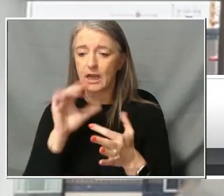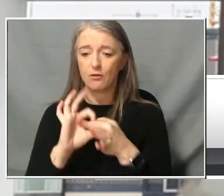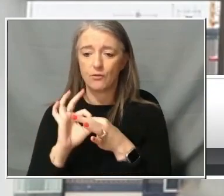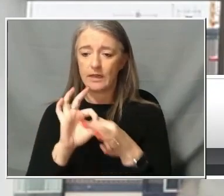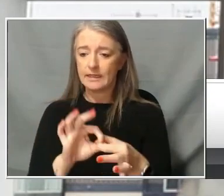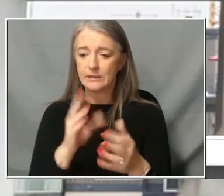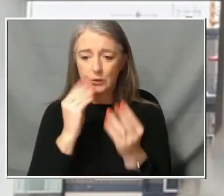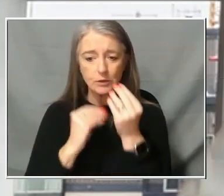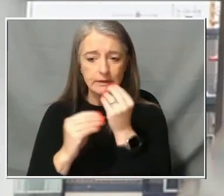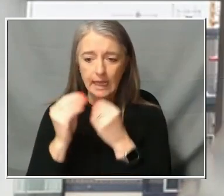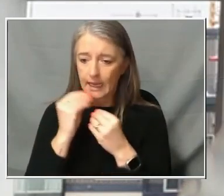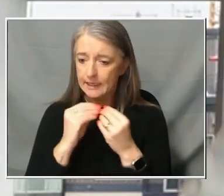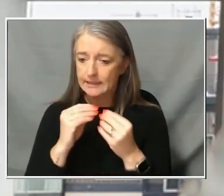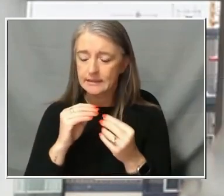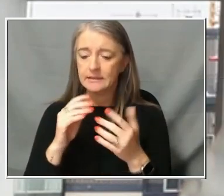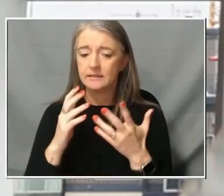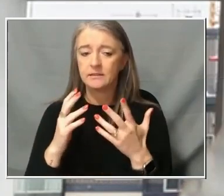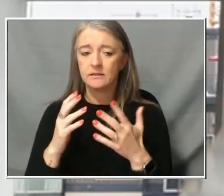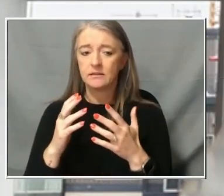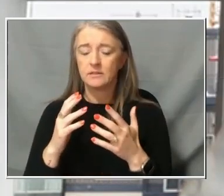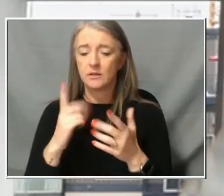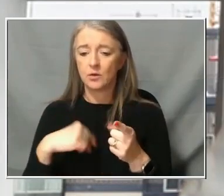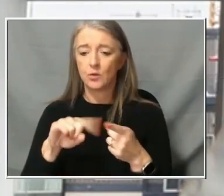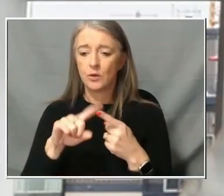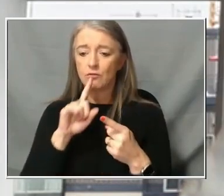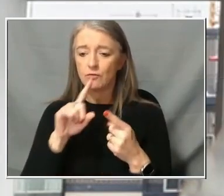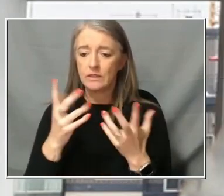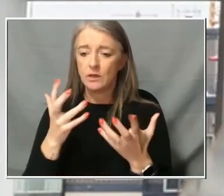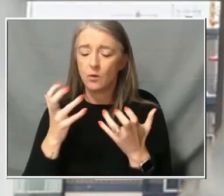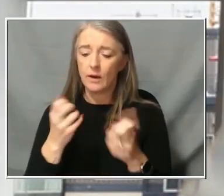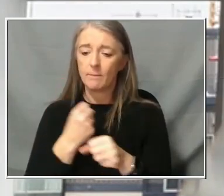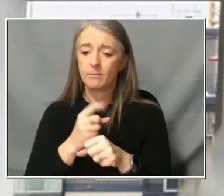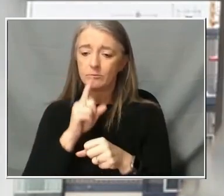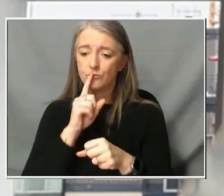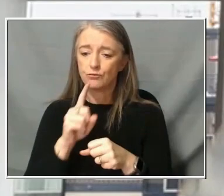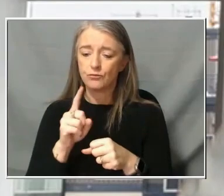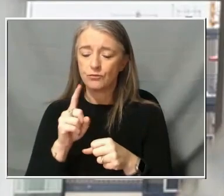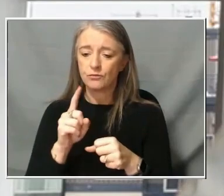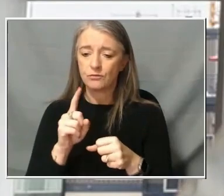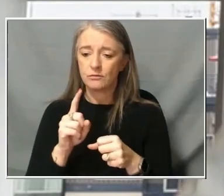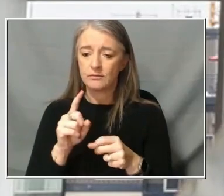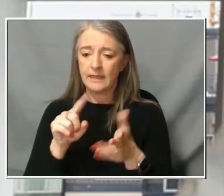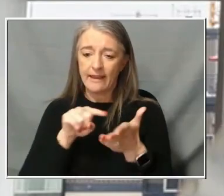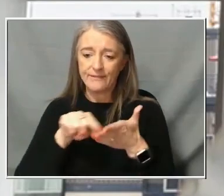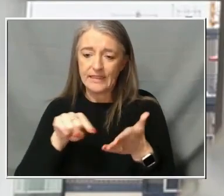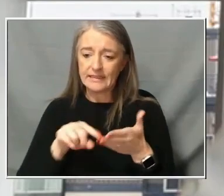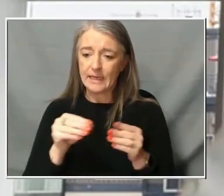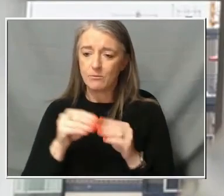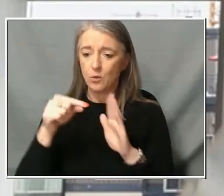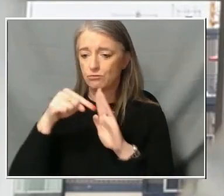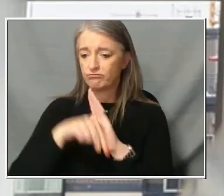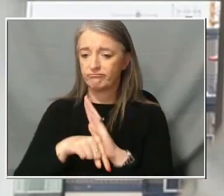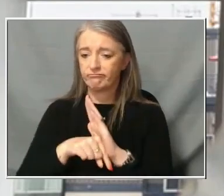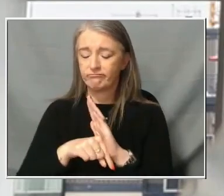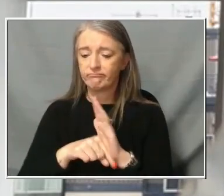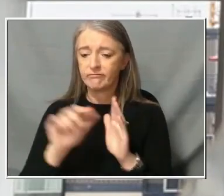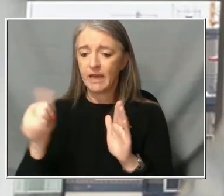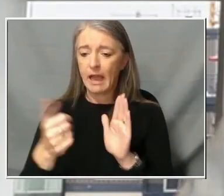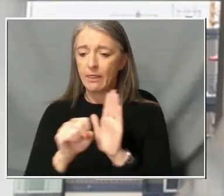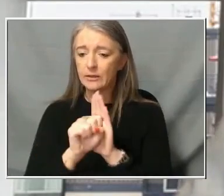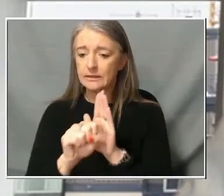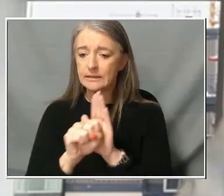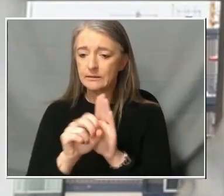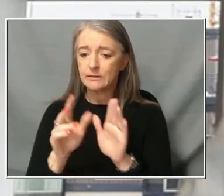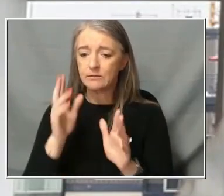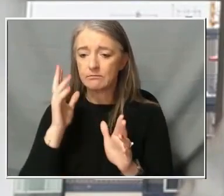your diet. So that's when we really want to investigate this further. But other symptoms that